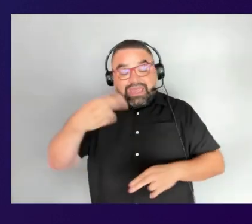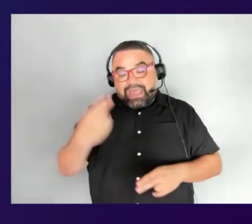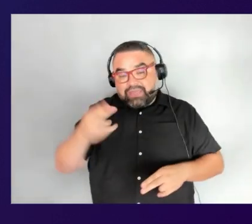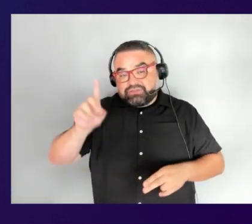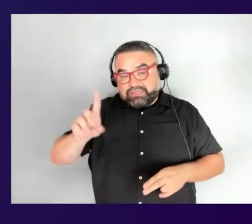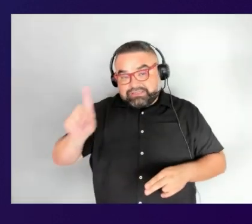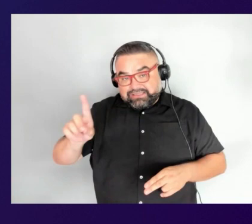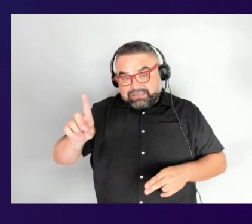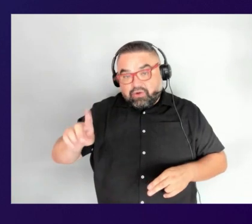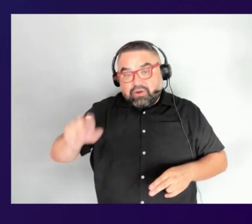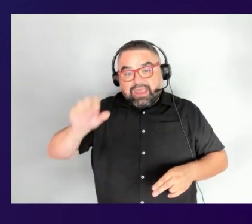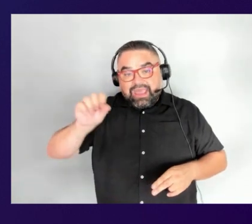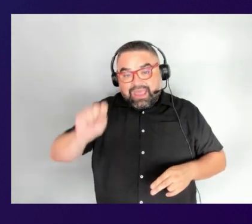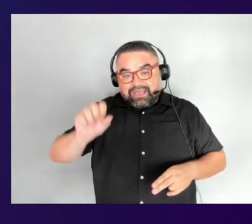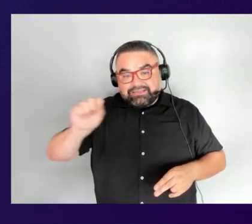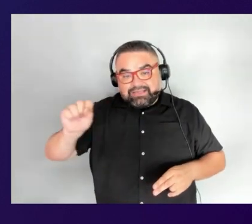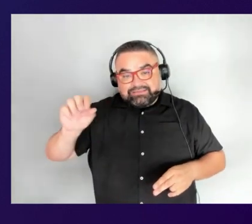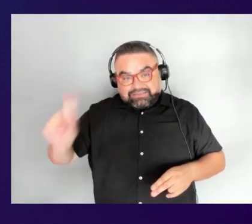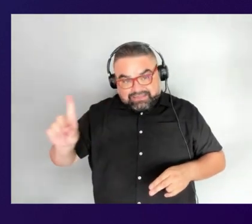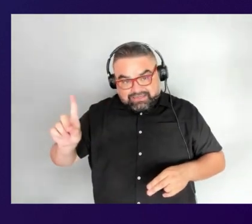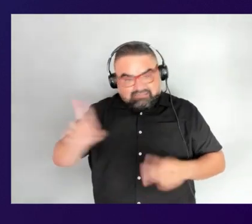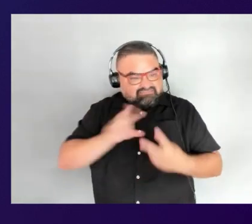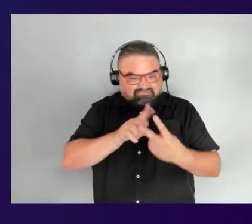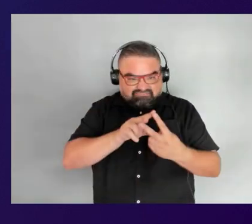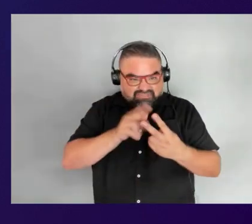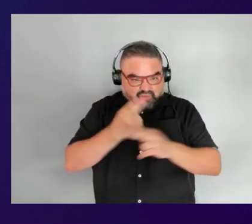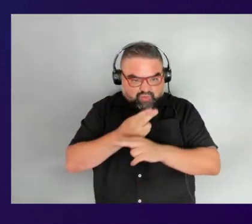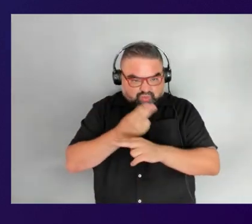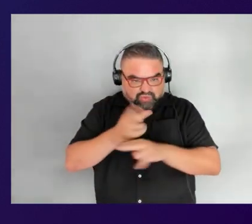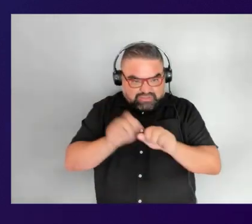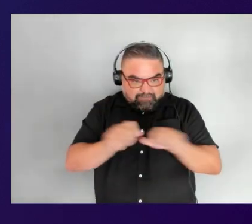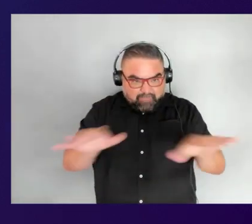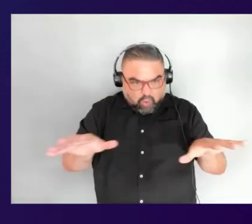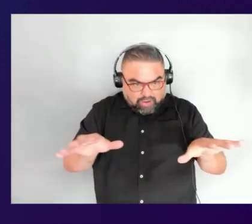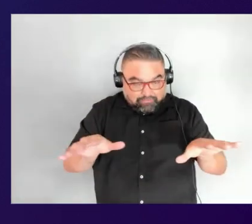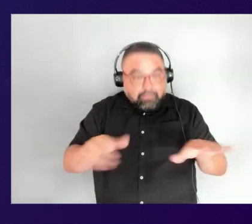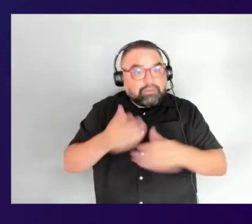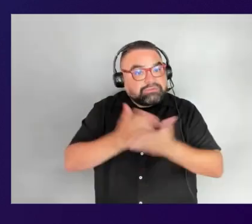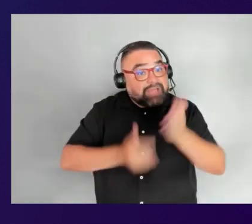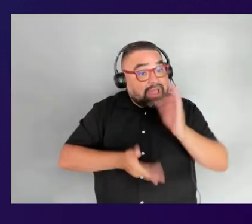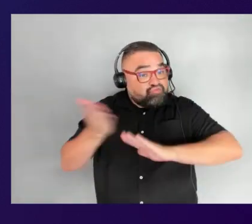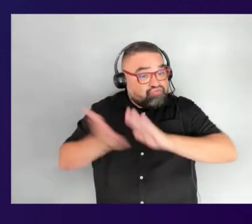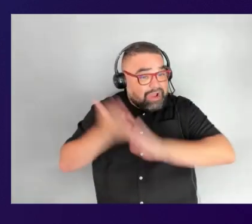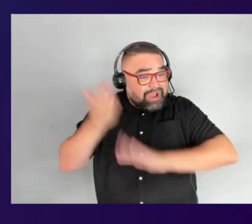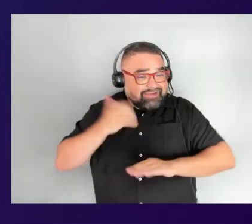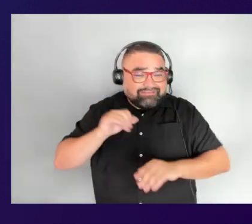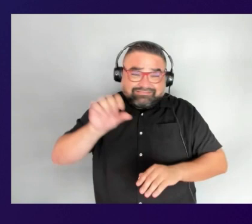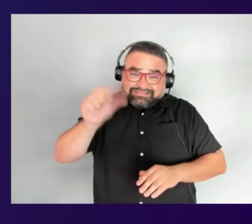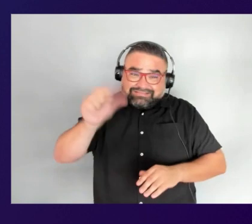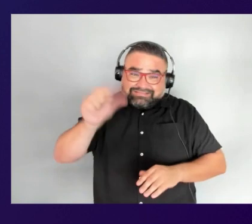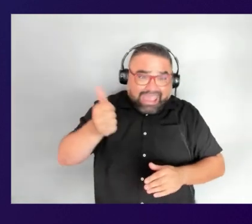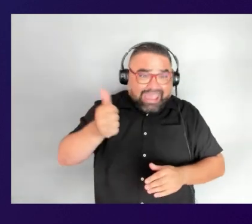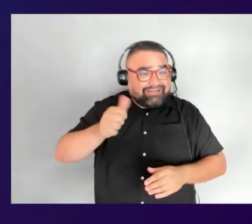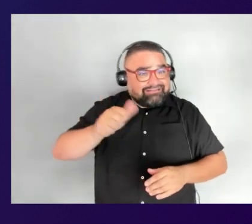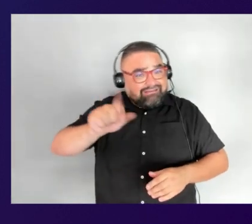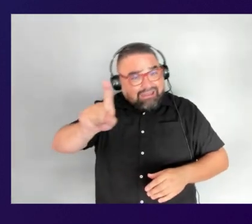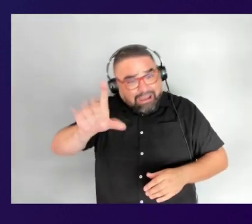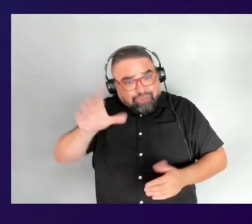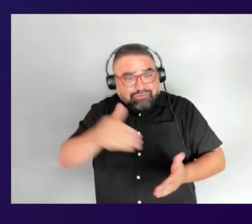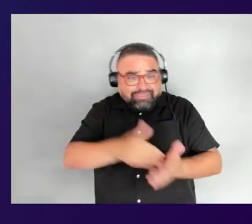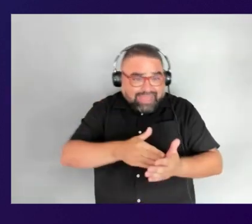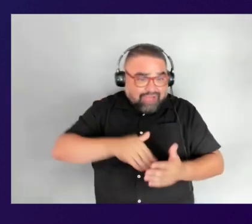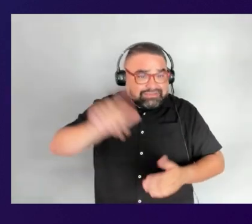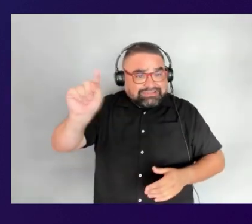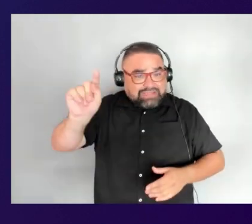deployment types. We have many customers that are running tens to hundreds of terabytes to petabyte scale by leveraging multiple types